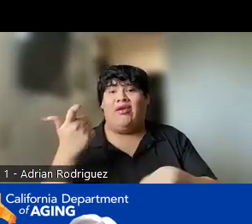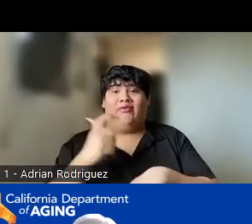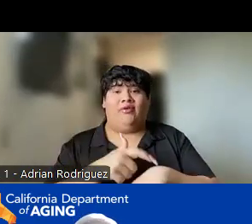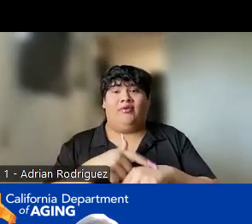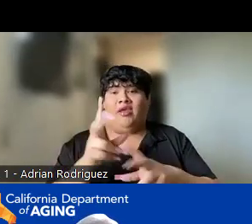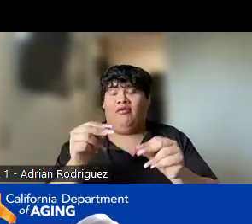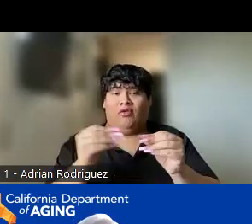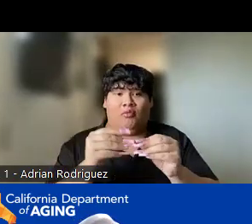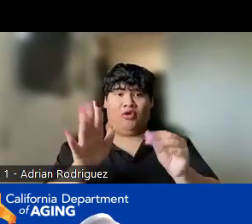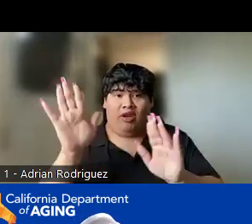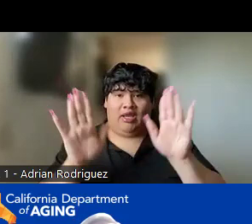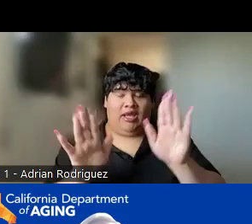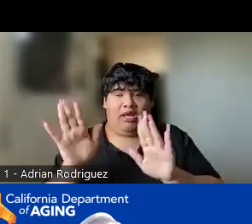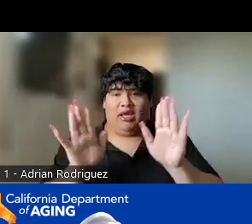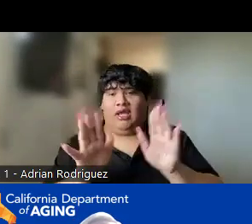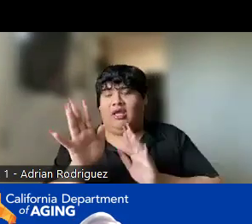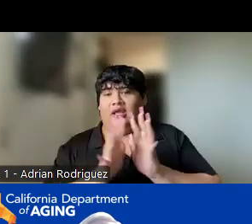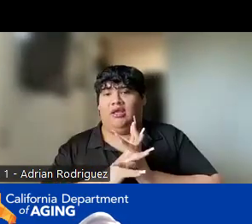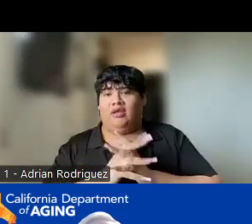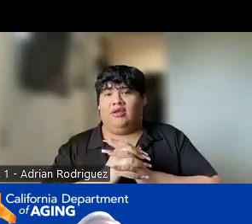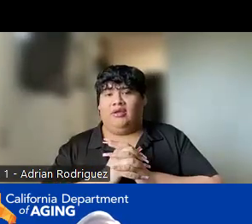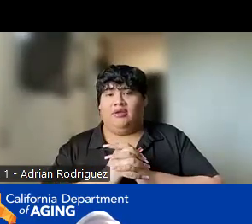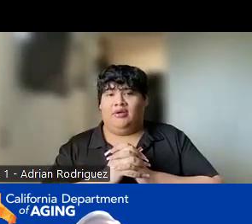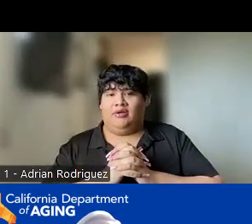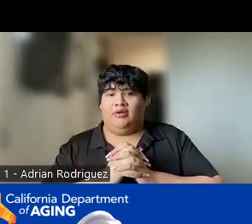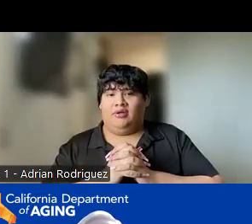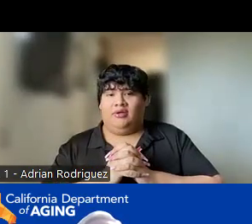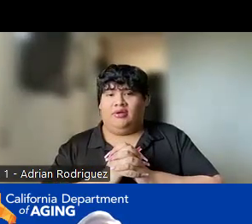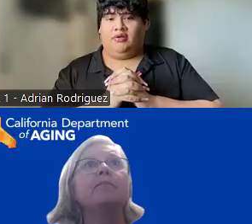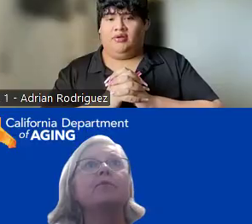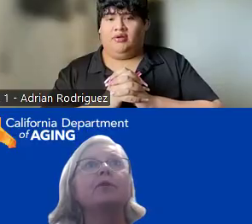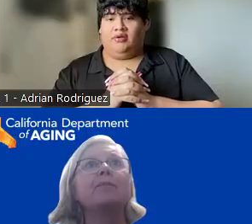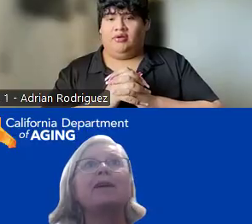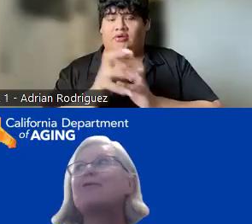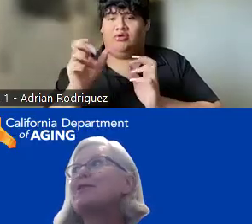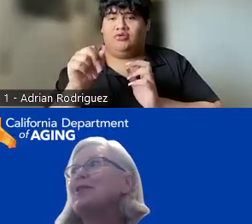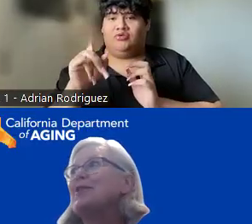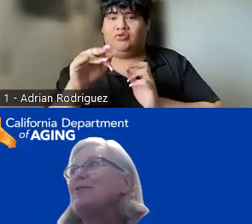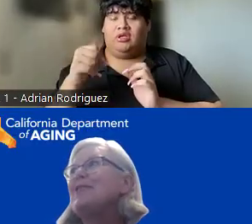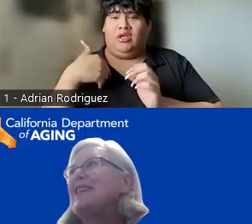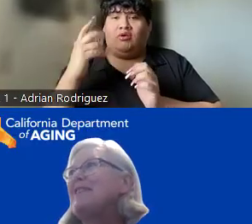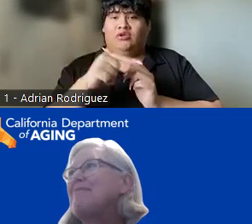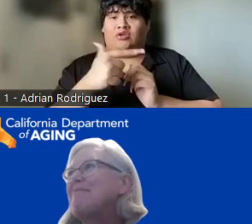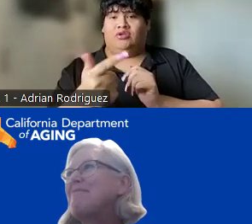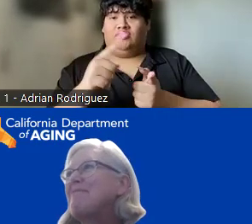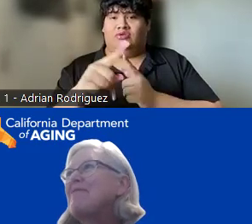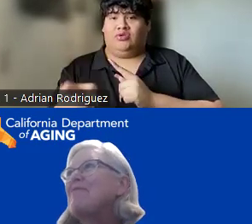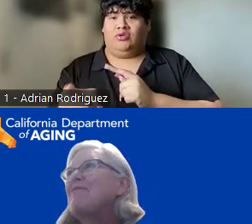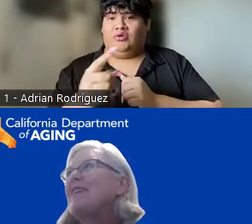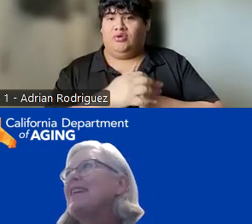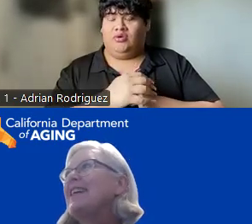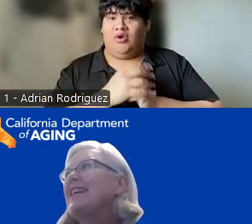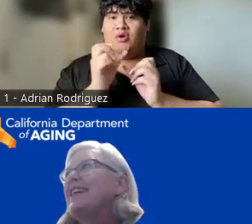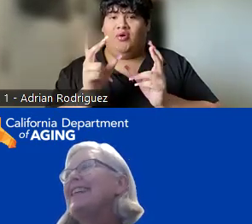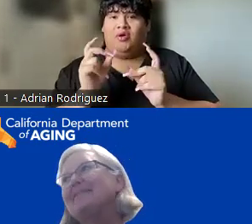hands. Susan, I'm going to turn it back over to you. All